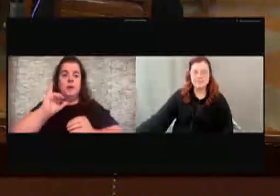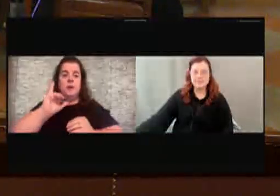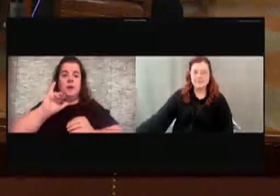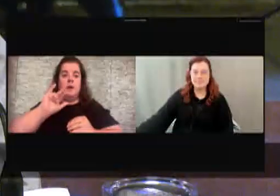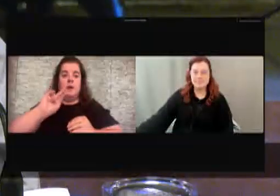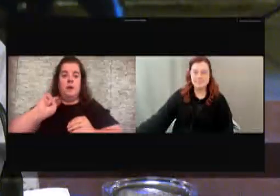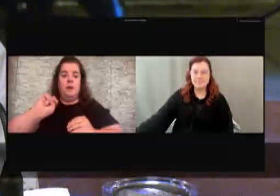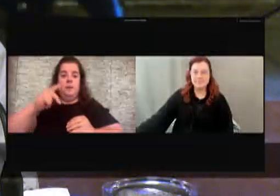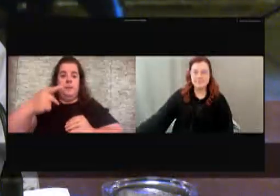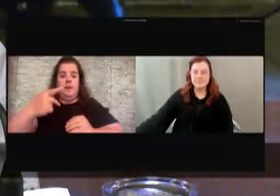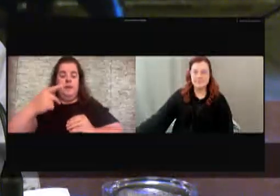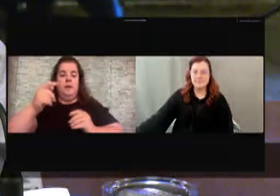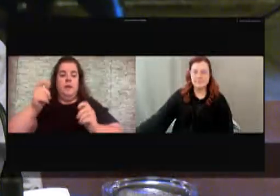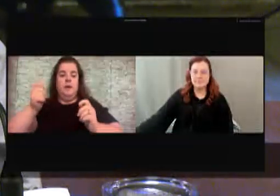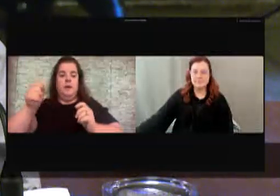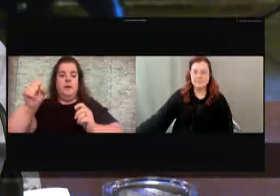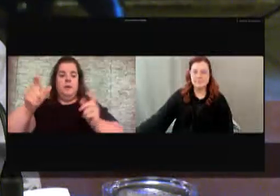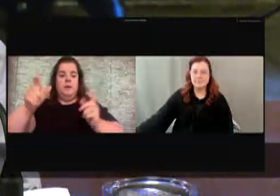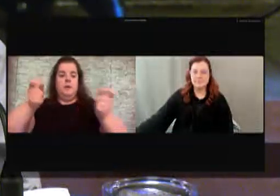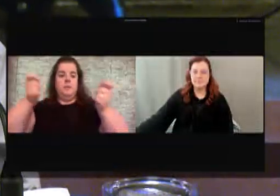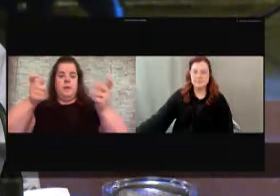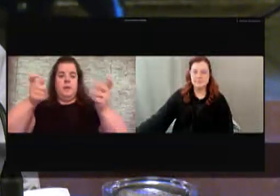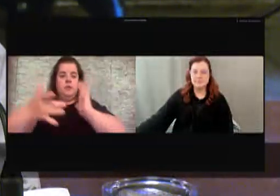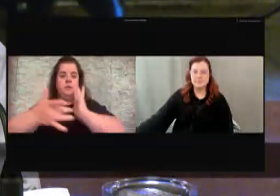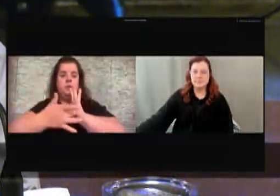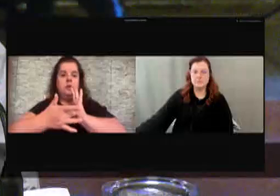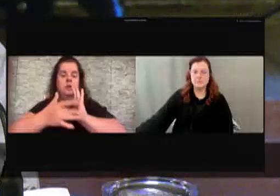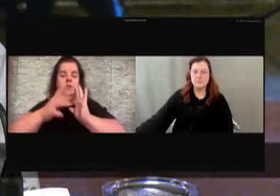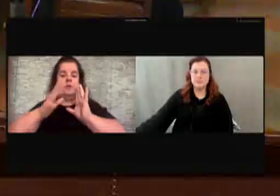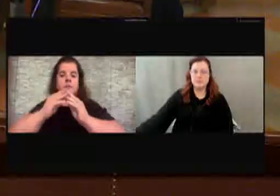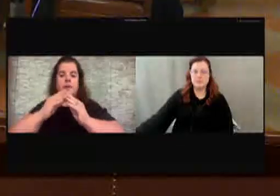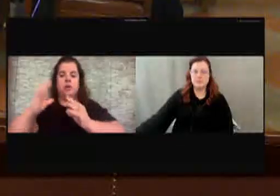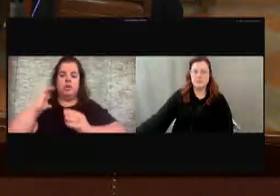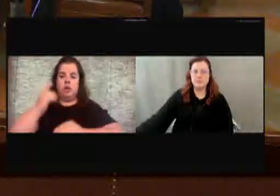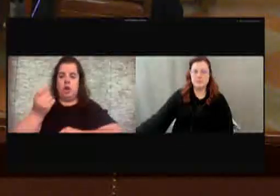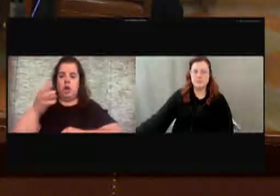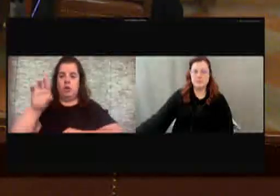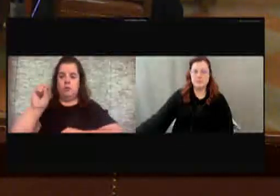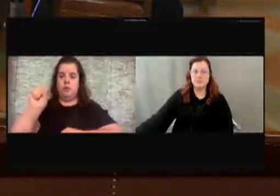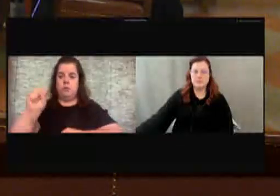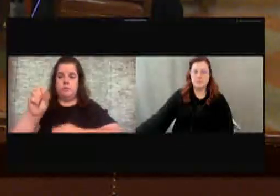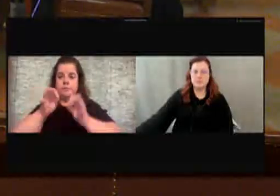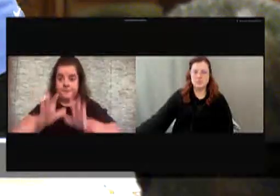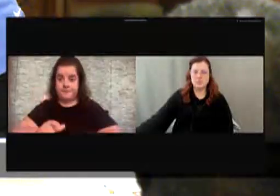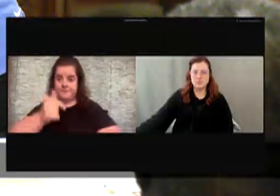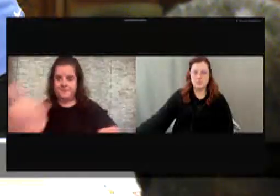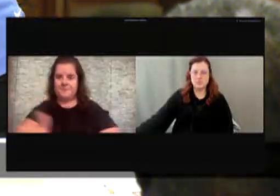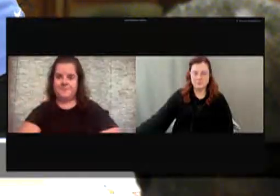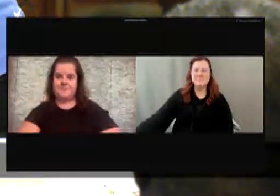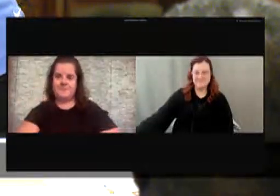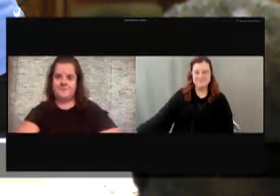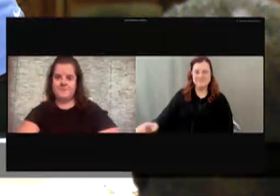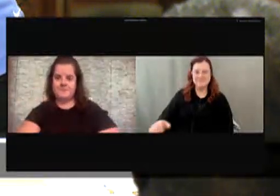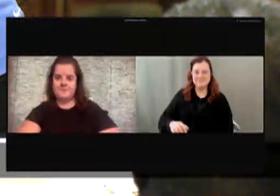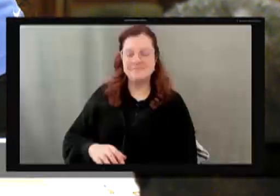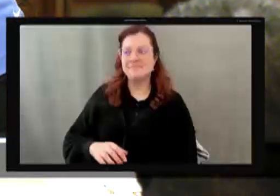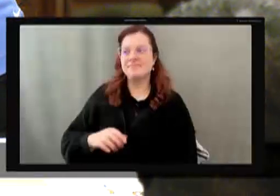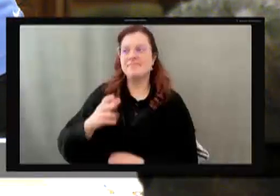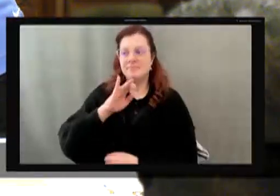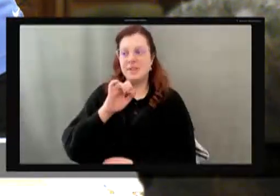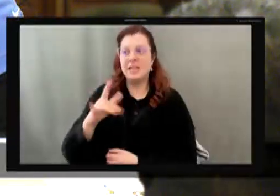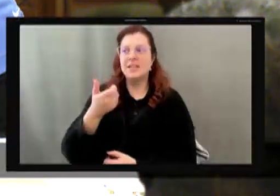Asset Management, and Technology Committee, chaired by Councilwoman Gross. Bill 1008, resolution amending Resolution 638